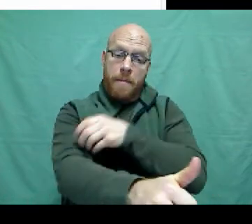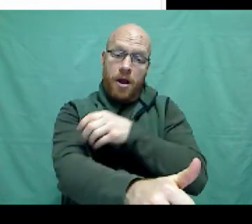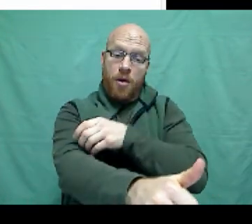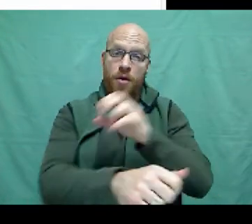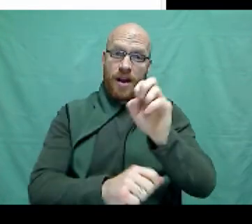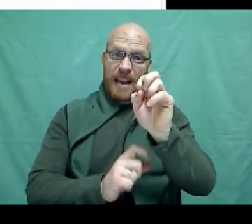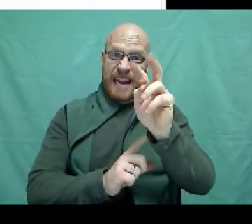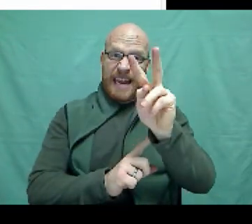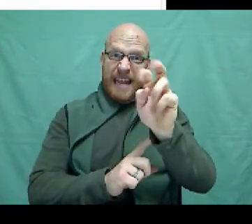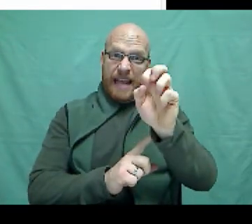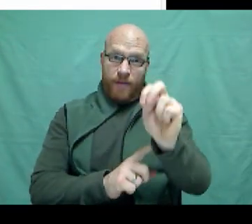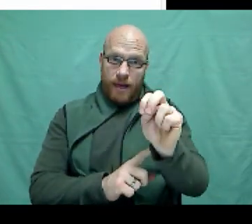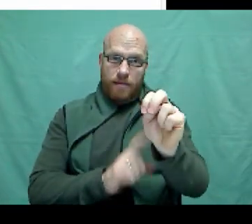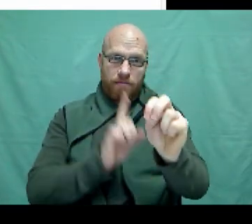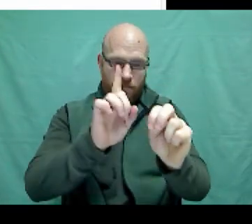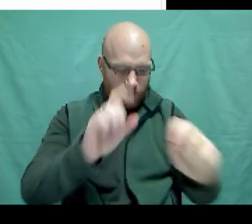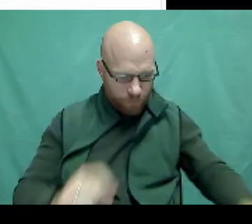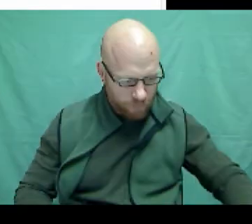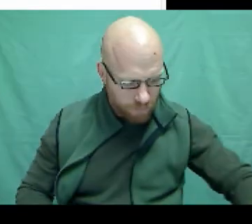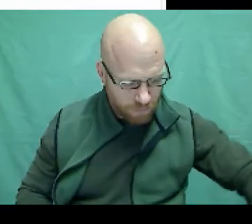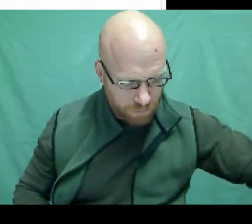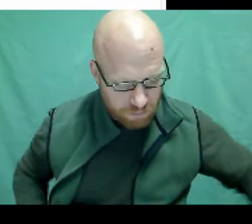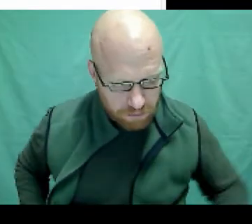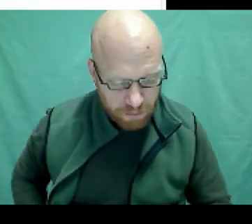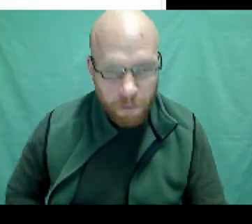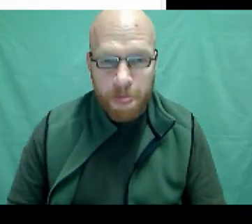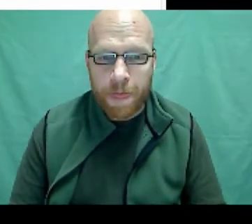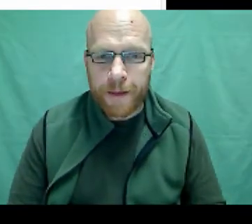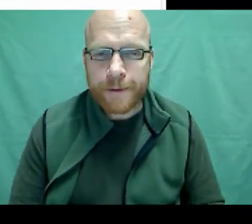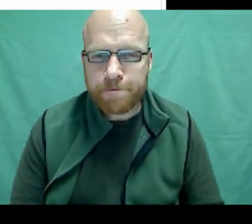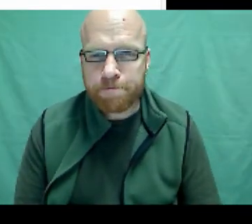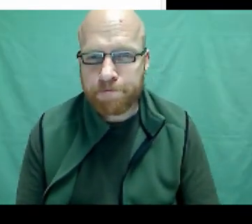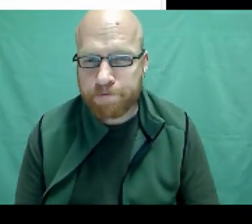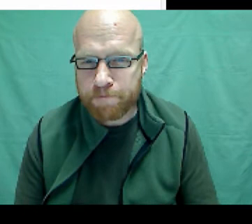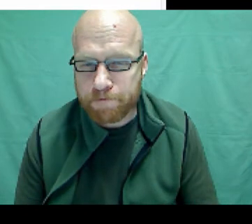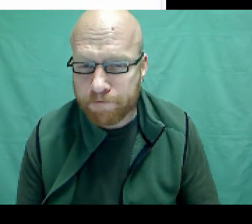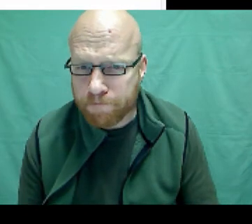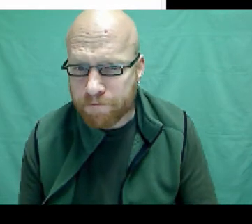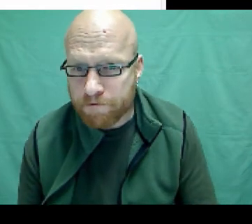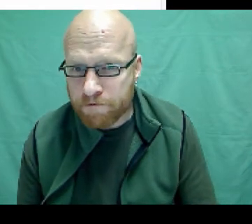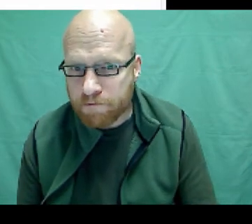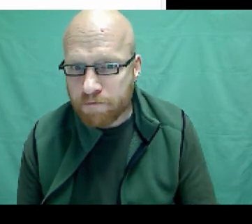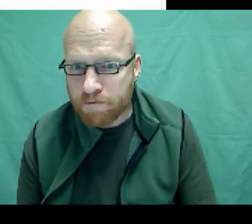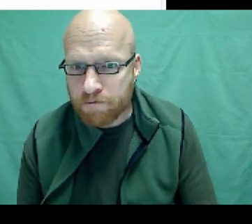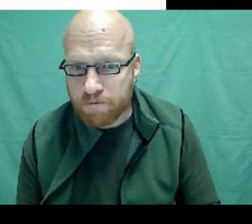is raised to an even power, such as these,